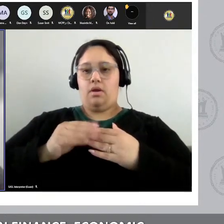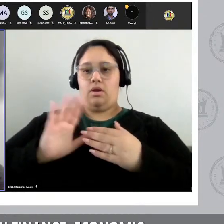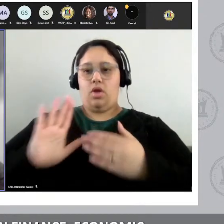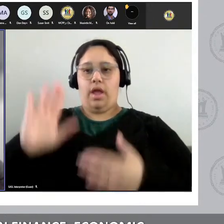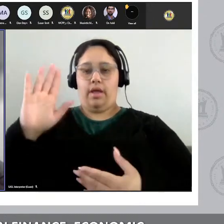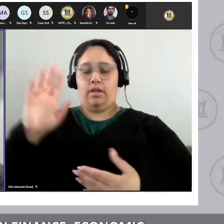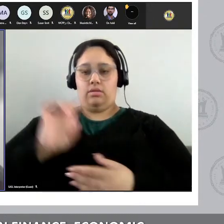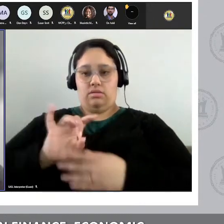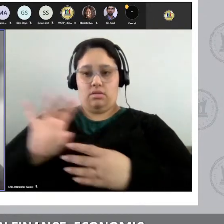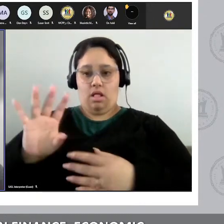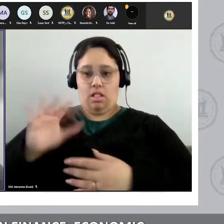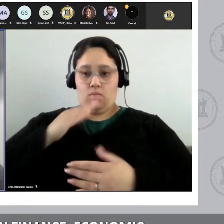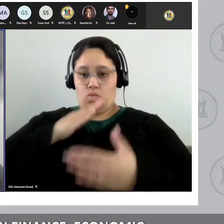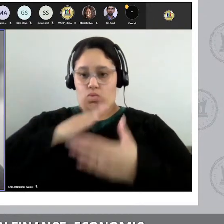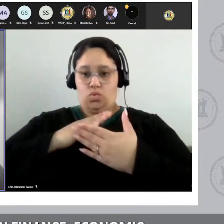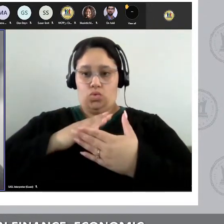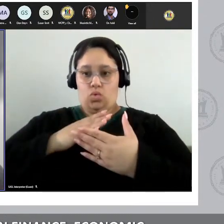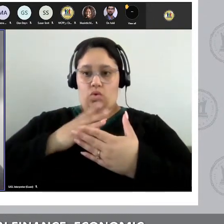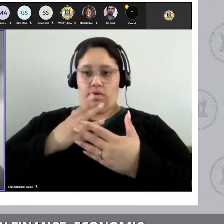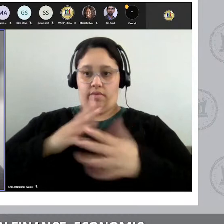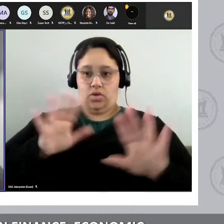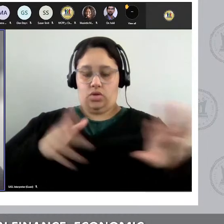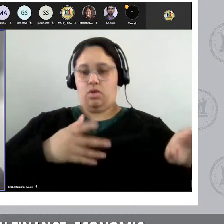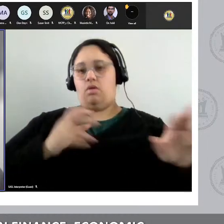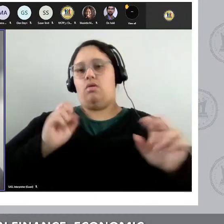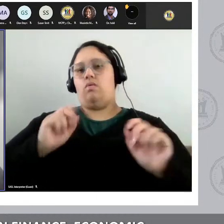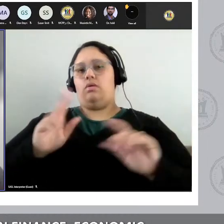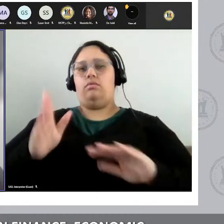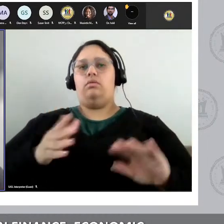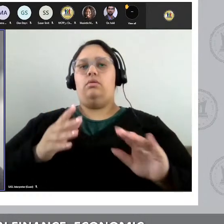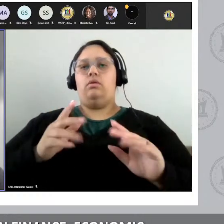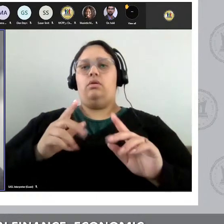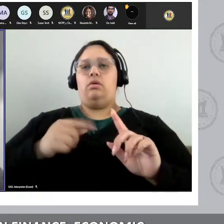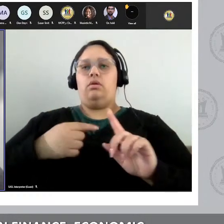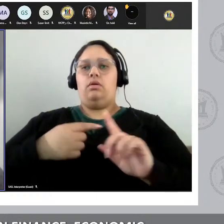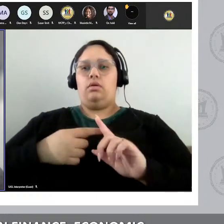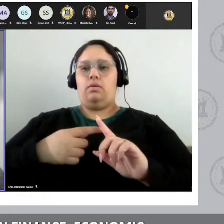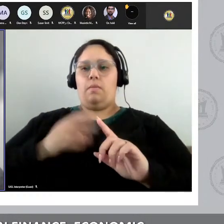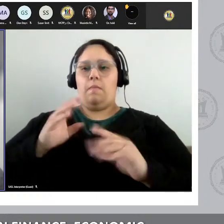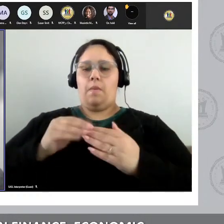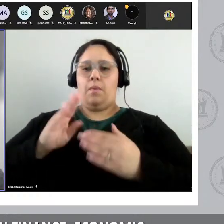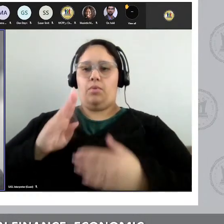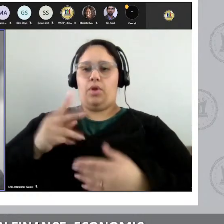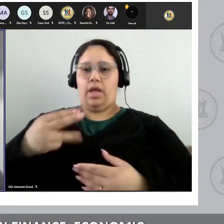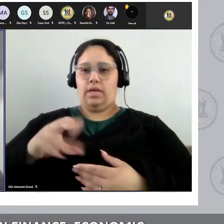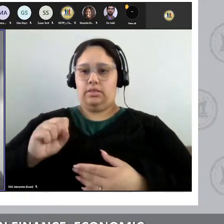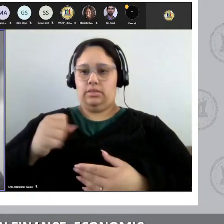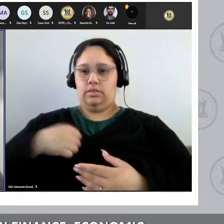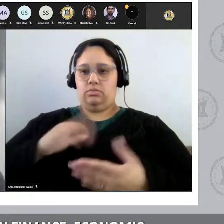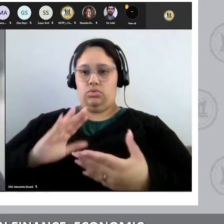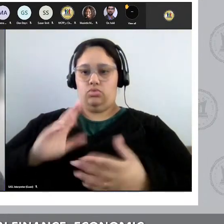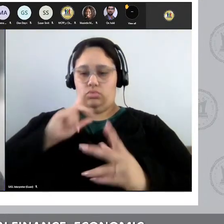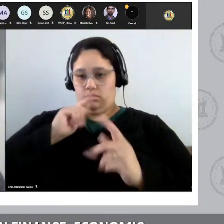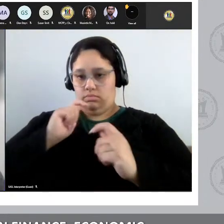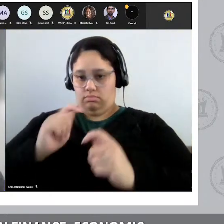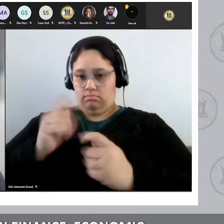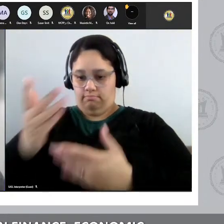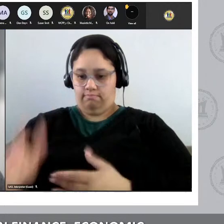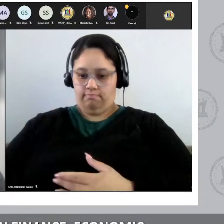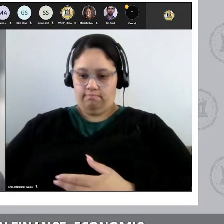is still up. I don't know if you had something else you wanted to add. Nope. Okay. Member Brinkes, I recognize you.